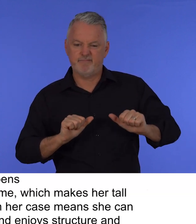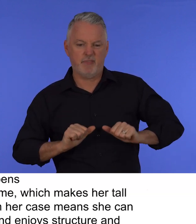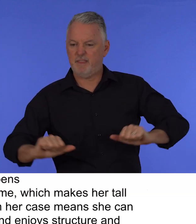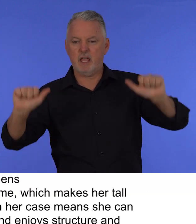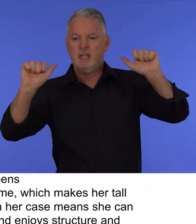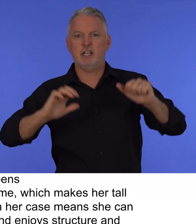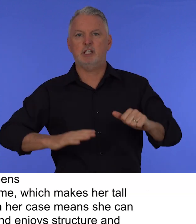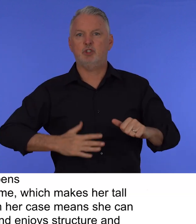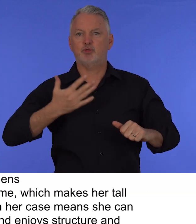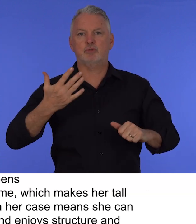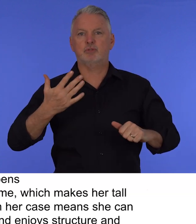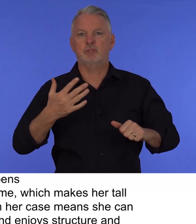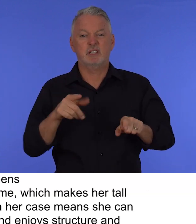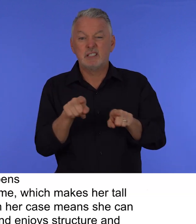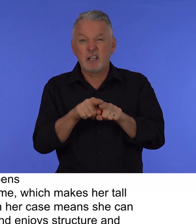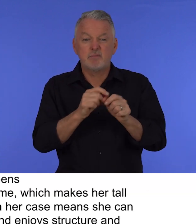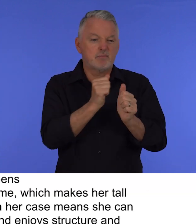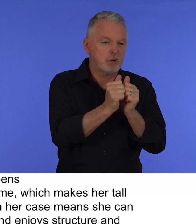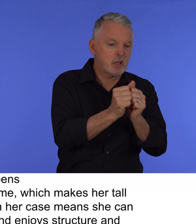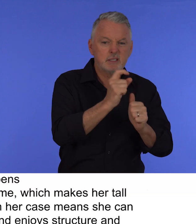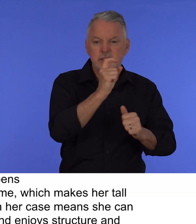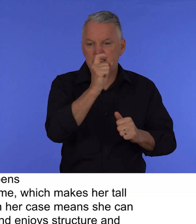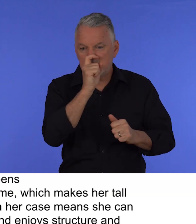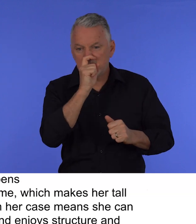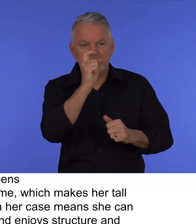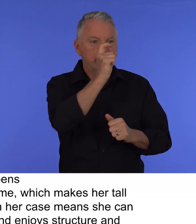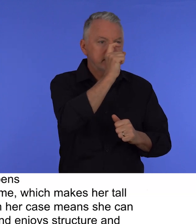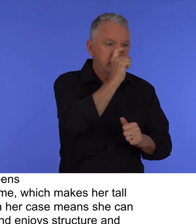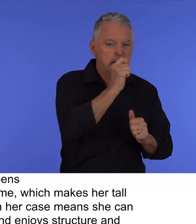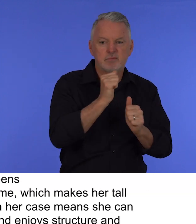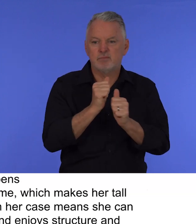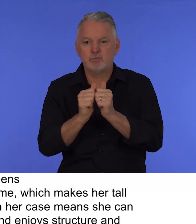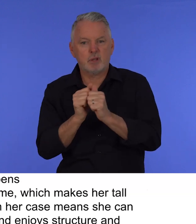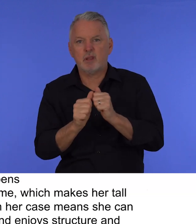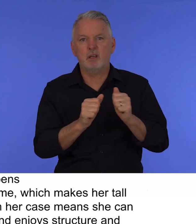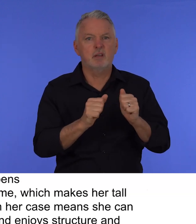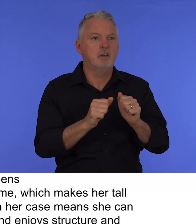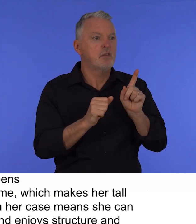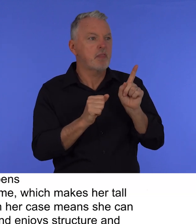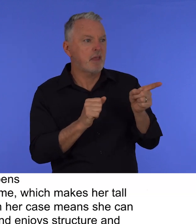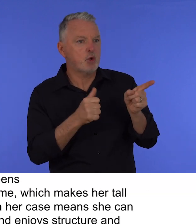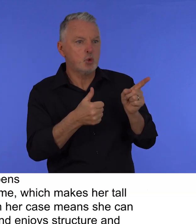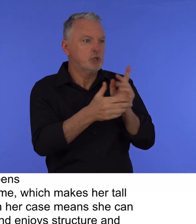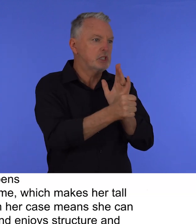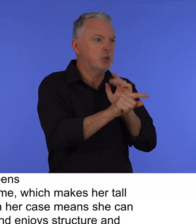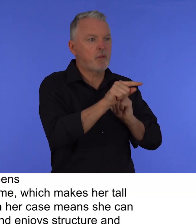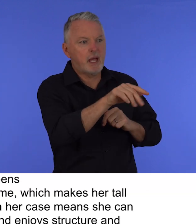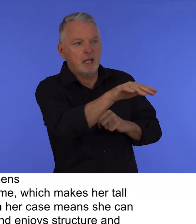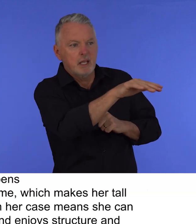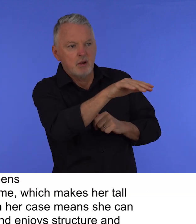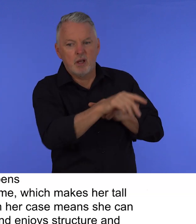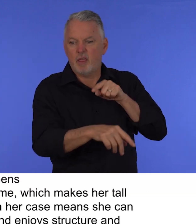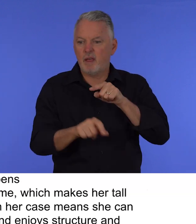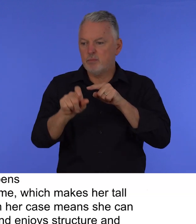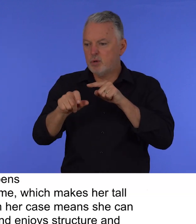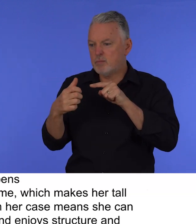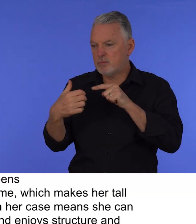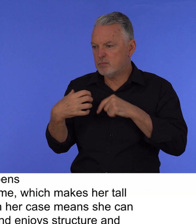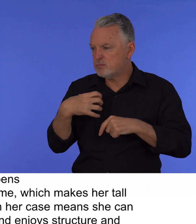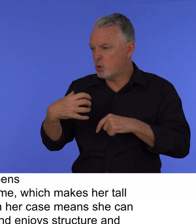necessarily the same, but their own things. So like any pair of siblings, you know, some will